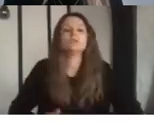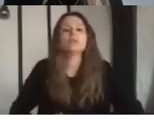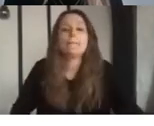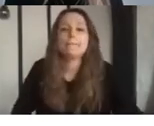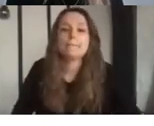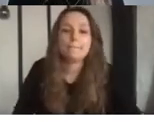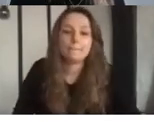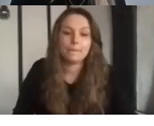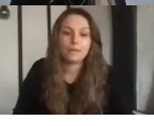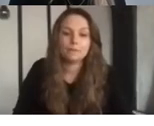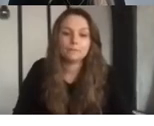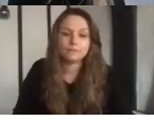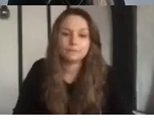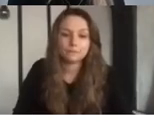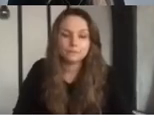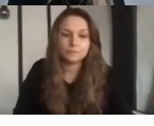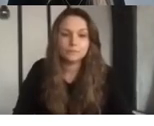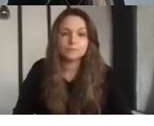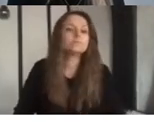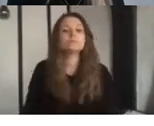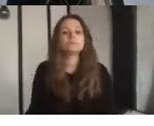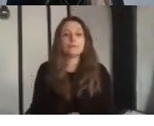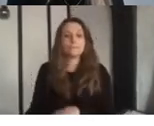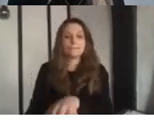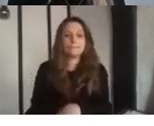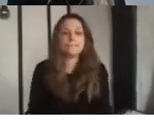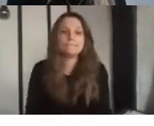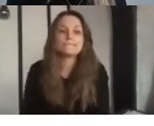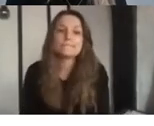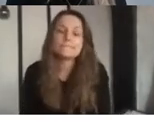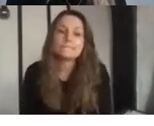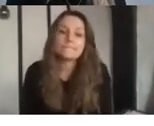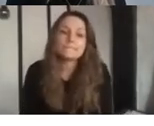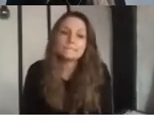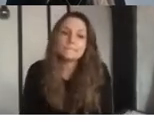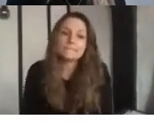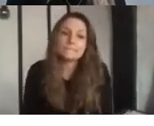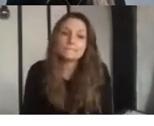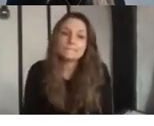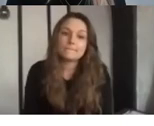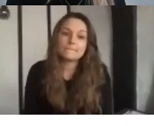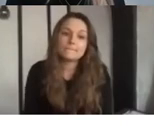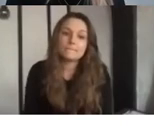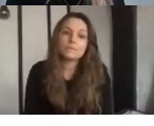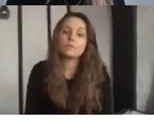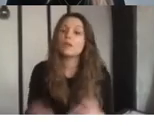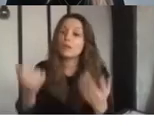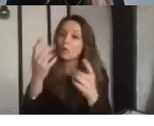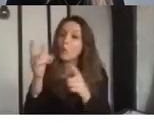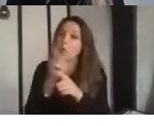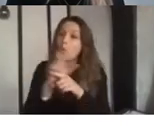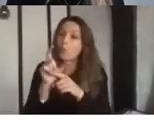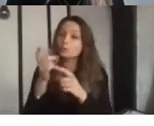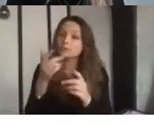life beyond college, and student experiences. So the aim of the courses is to aid